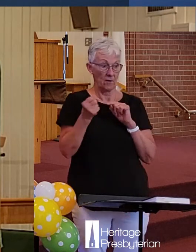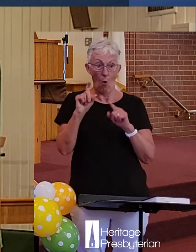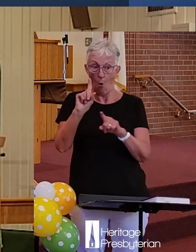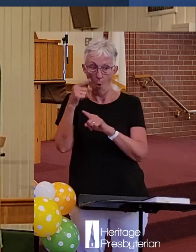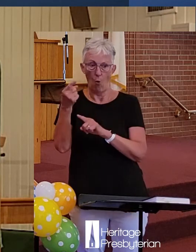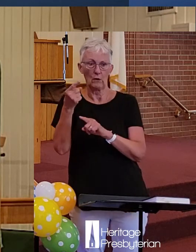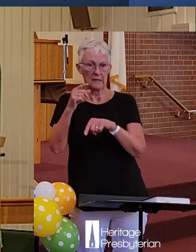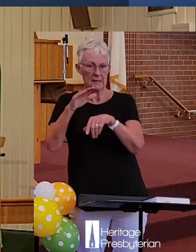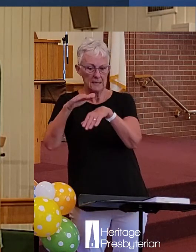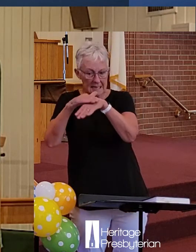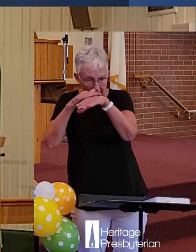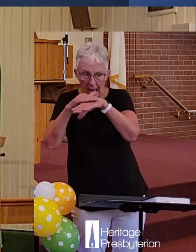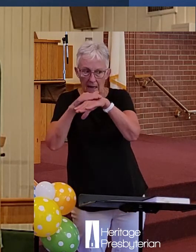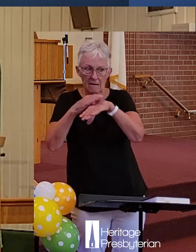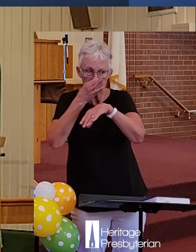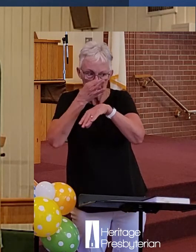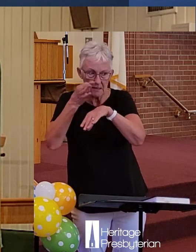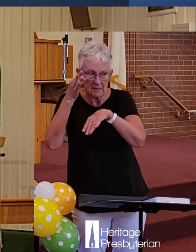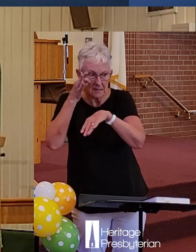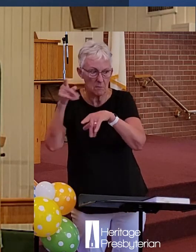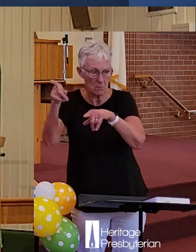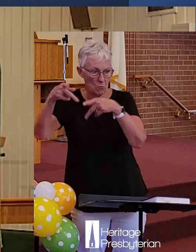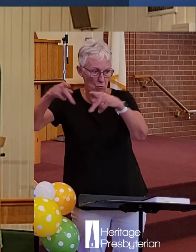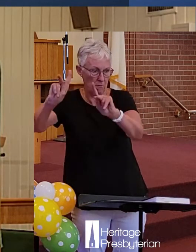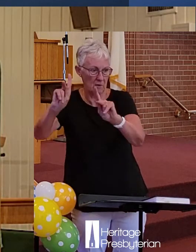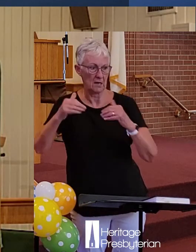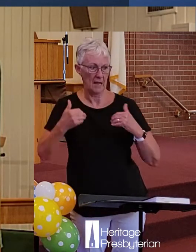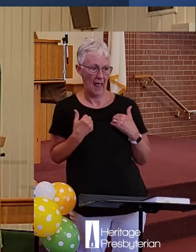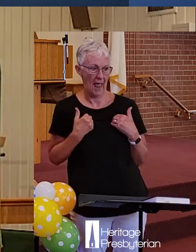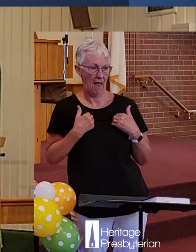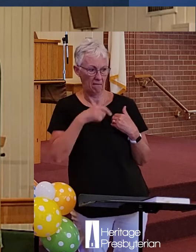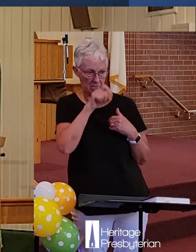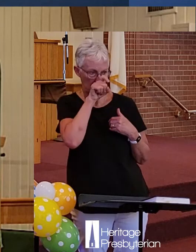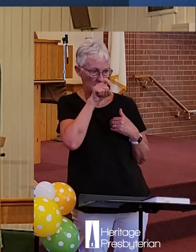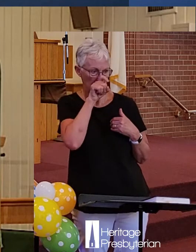can hold on to eagle feathers to keep them.